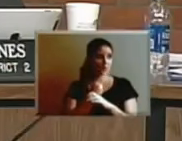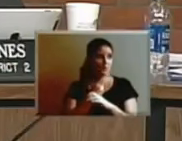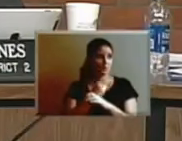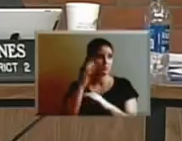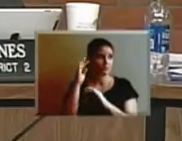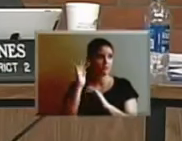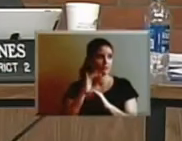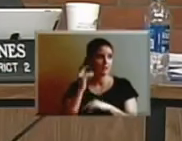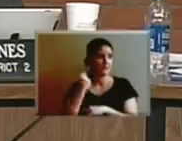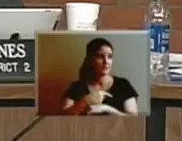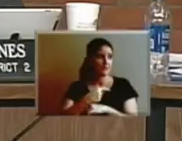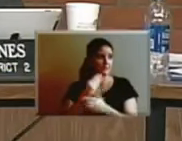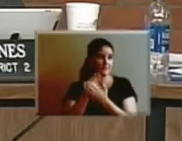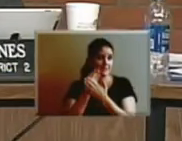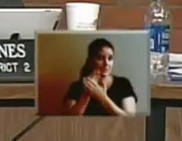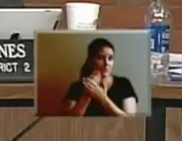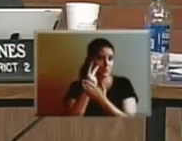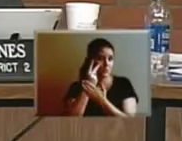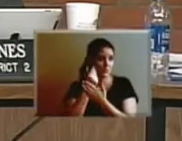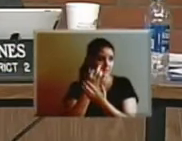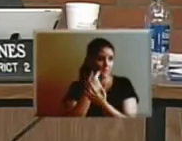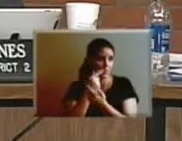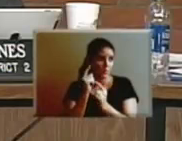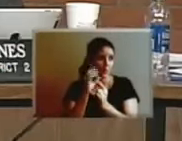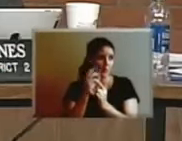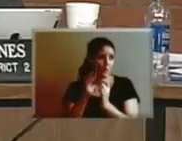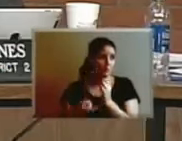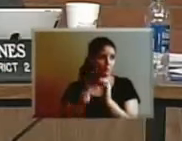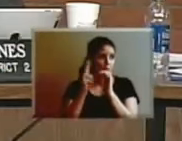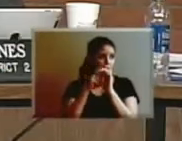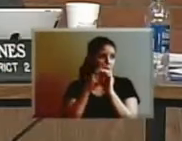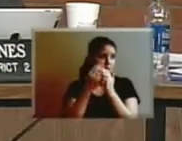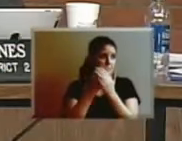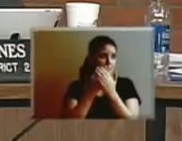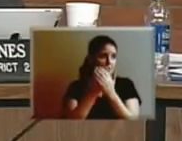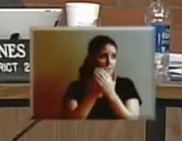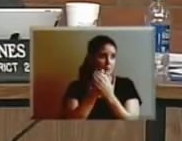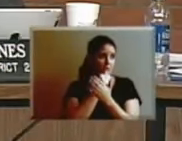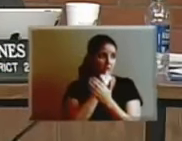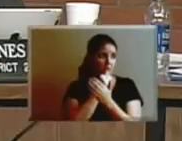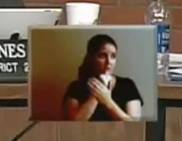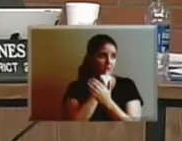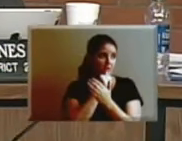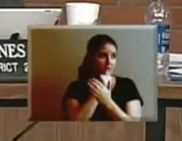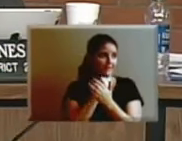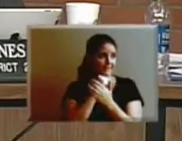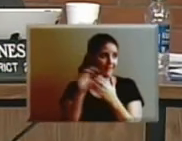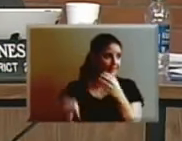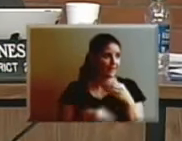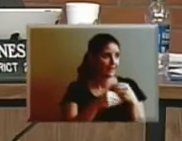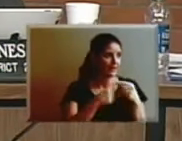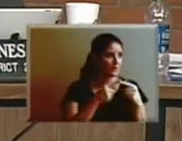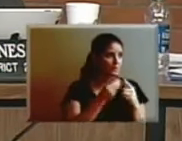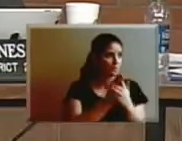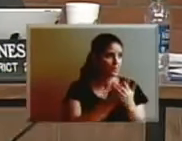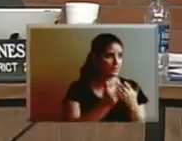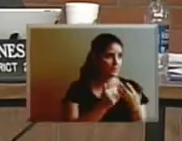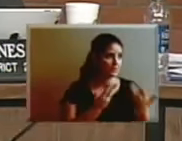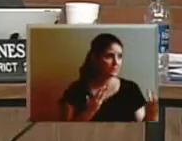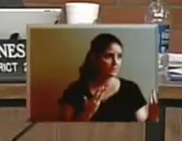or something to figure out whether that works or raise the money privately, not immediately stuff it into the